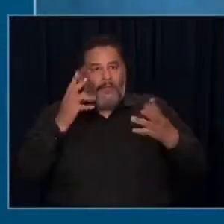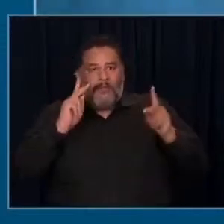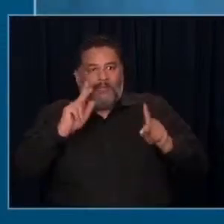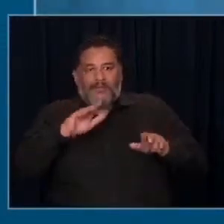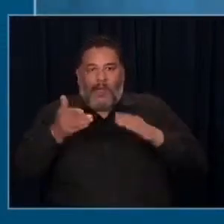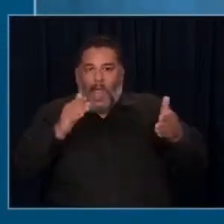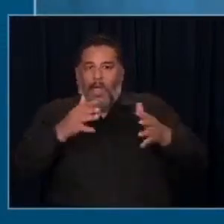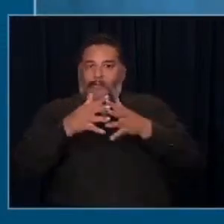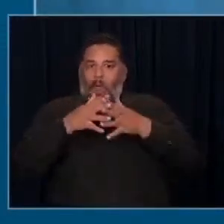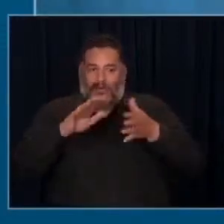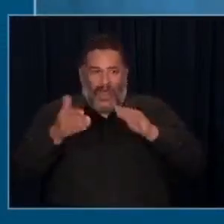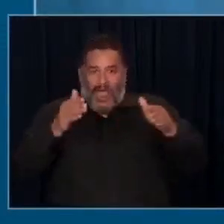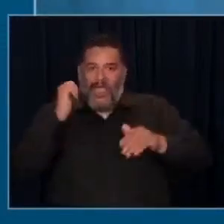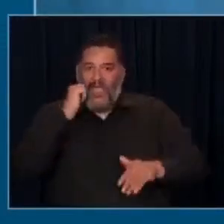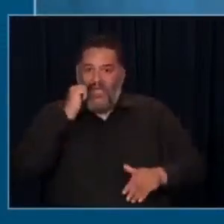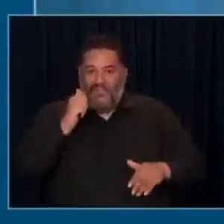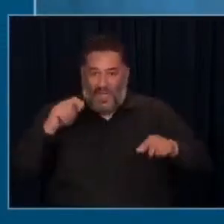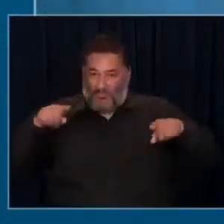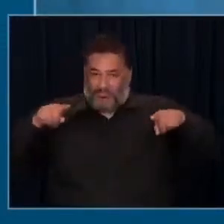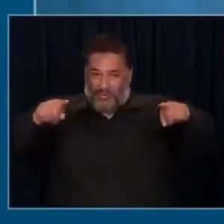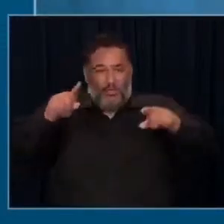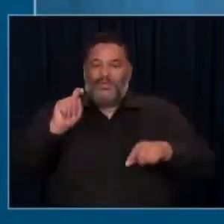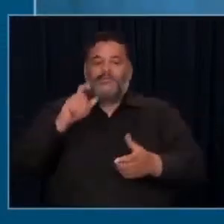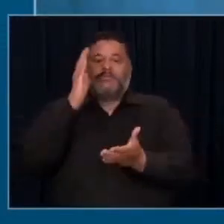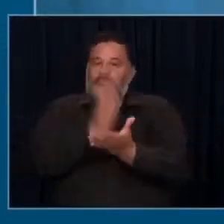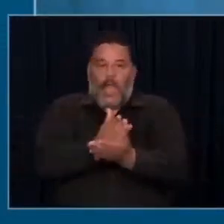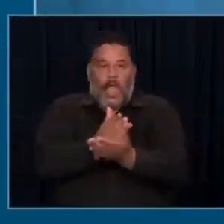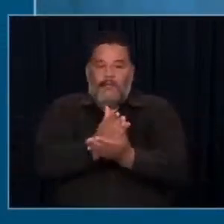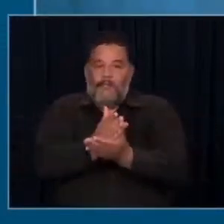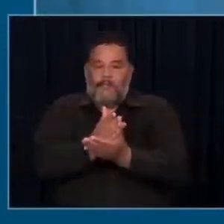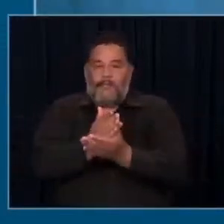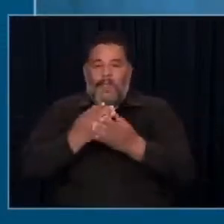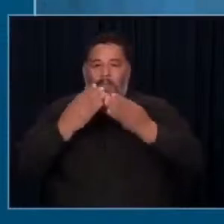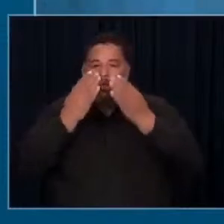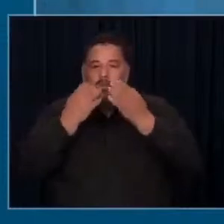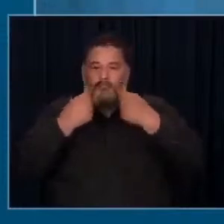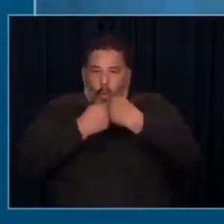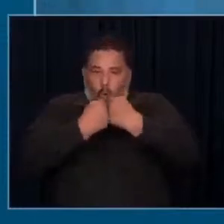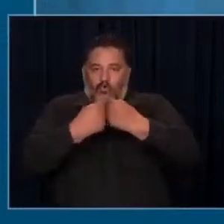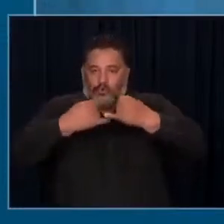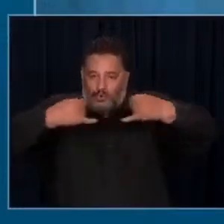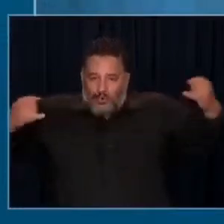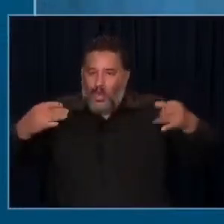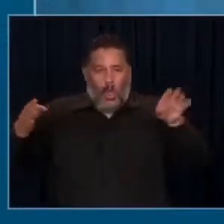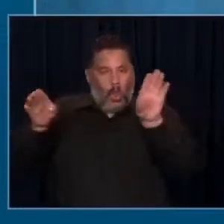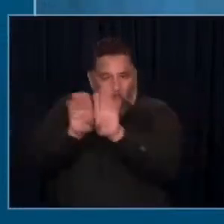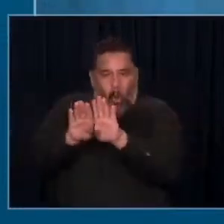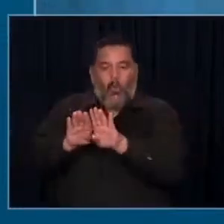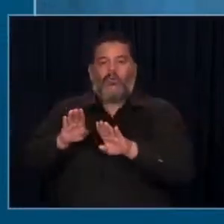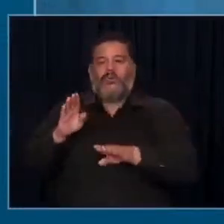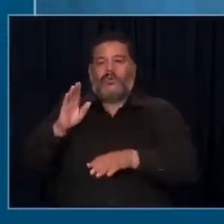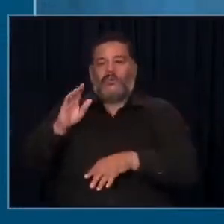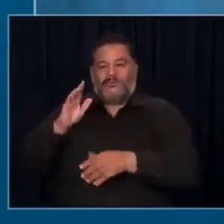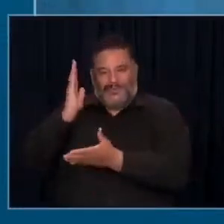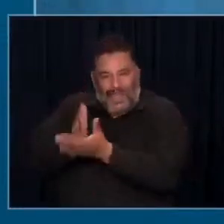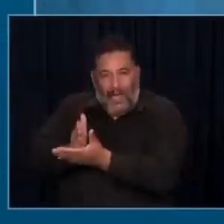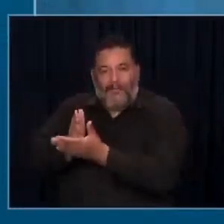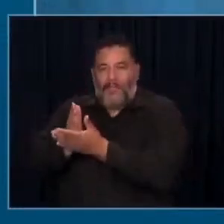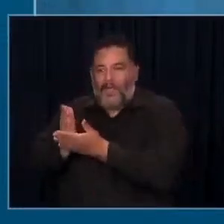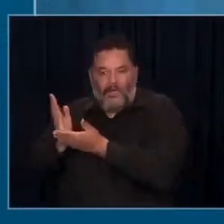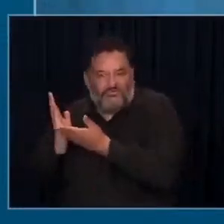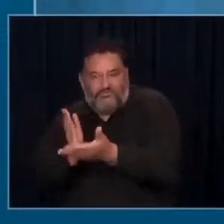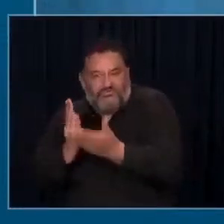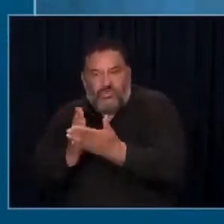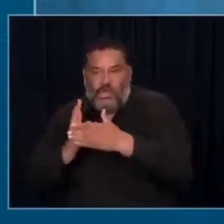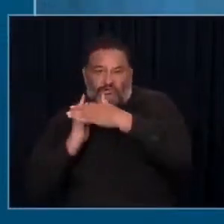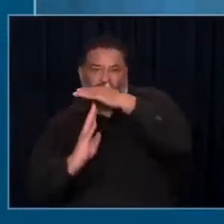need to secure this and close it down to drugs, to human trafficking, to child trafficking. This all needs